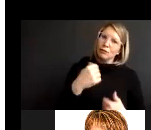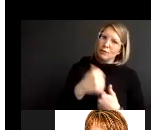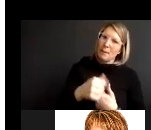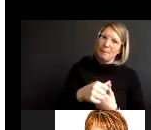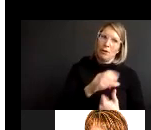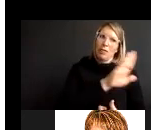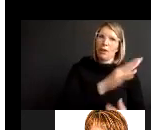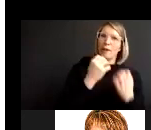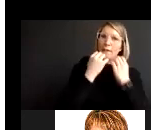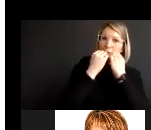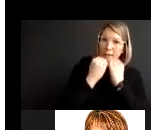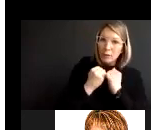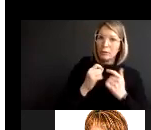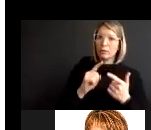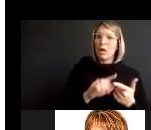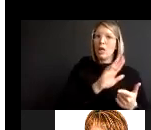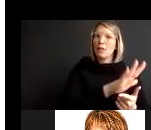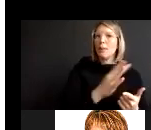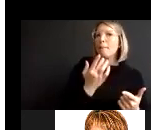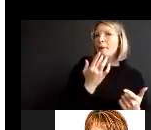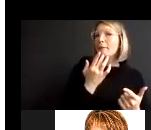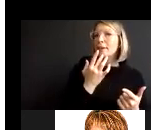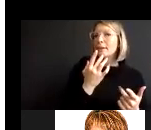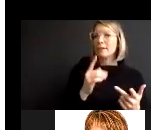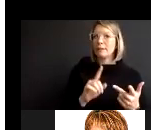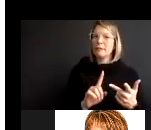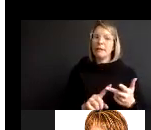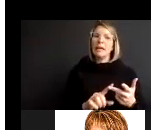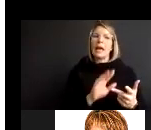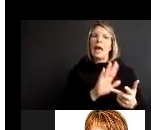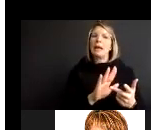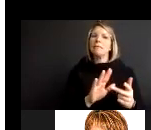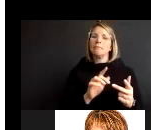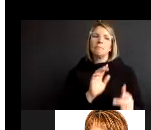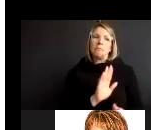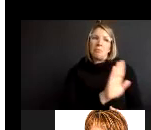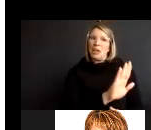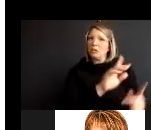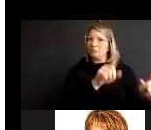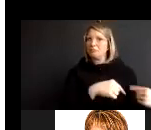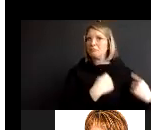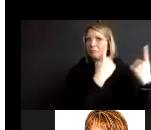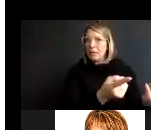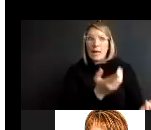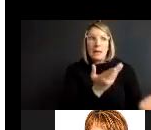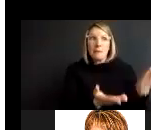values. So depending on the person, that lifestyle may be in line with the person's way of being or their way of